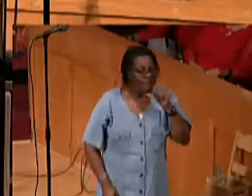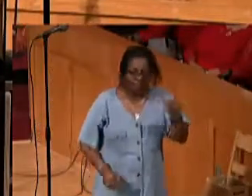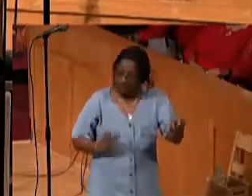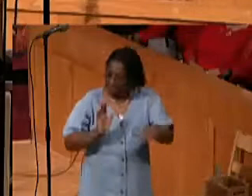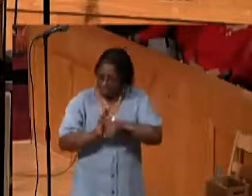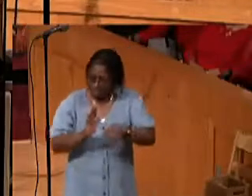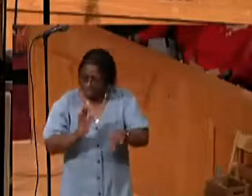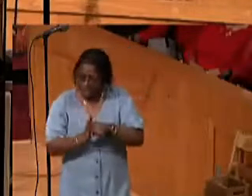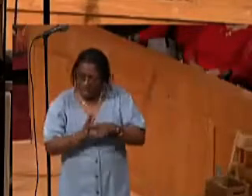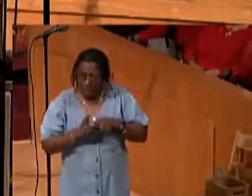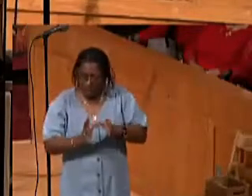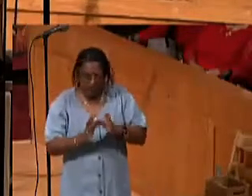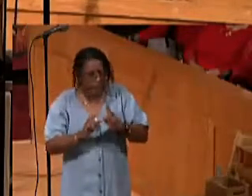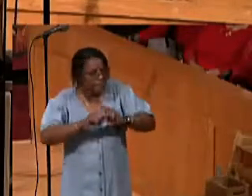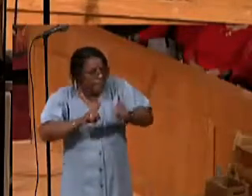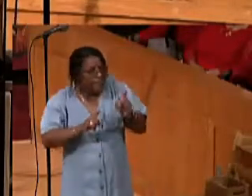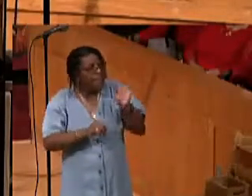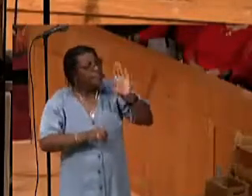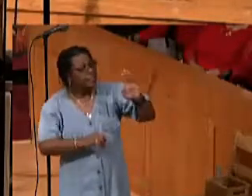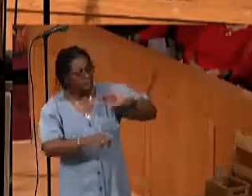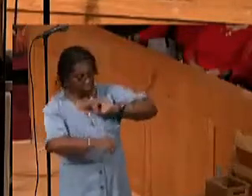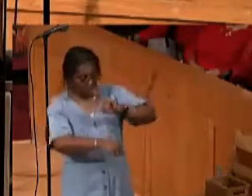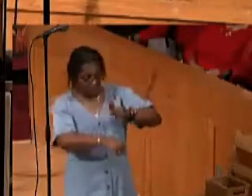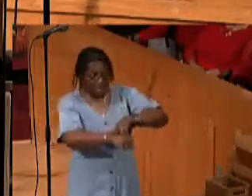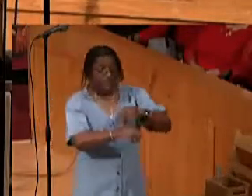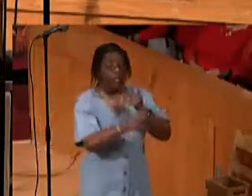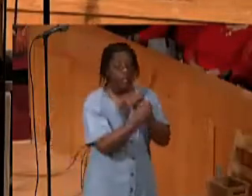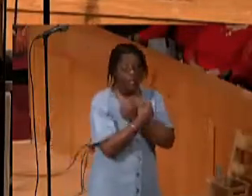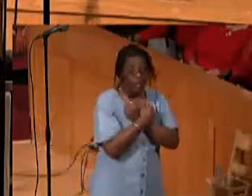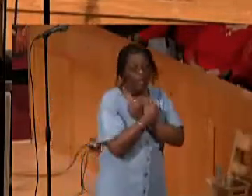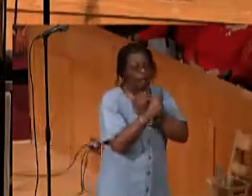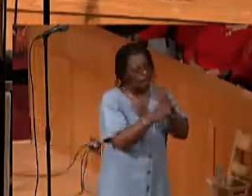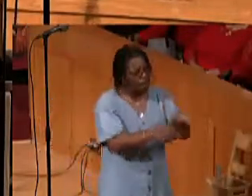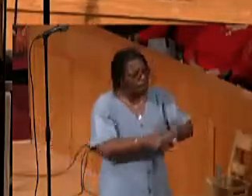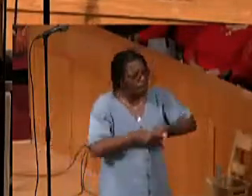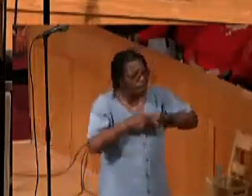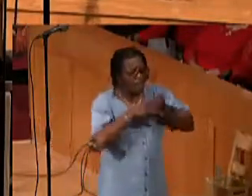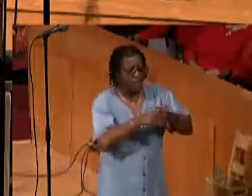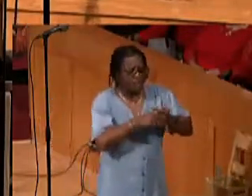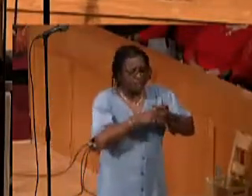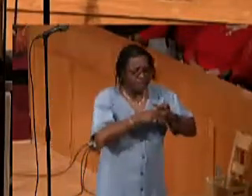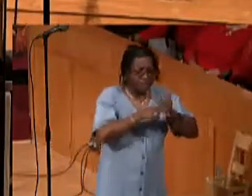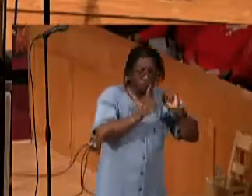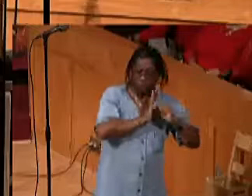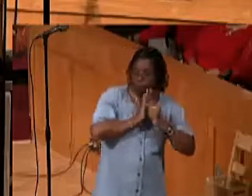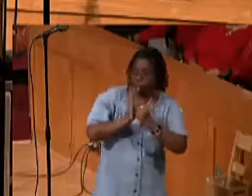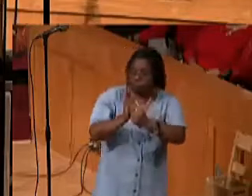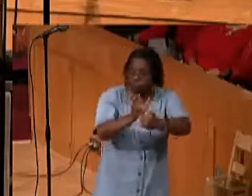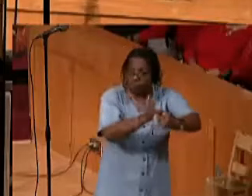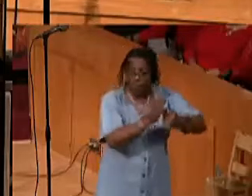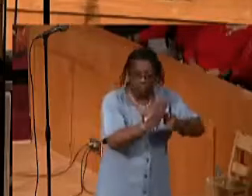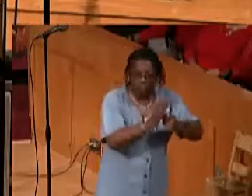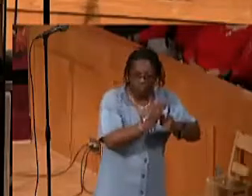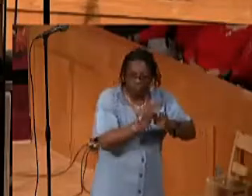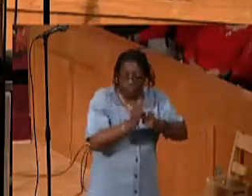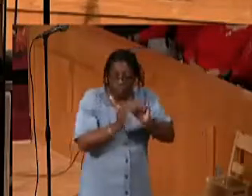God. His nature is love and kindness, all those things. To bring the light or to reveal to those who see him as a great man and